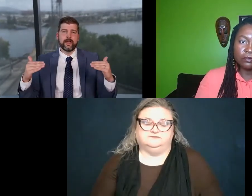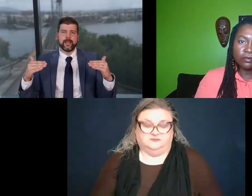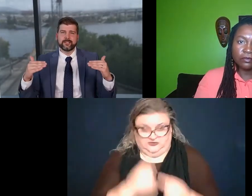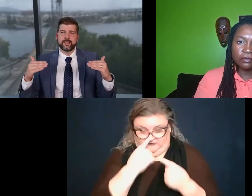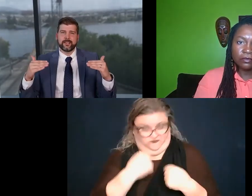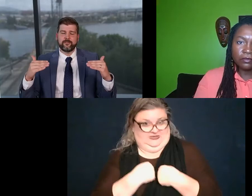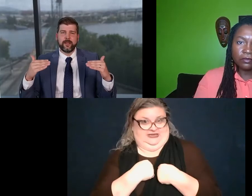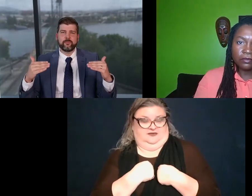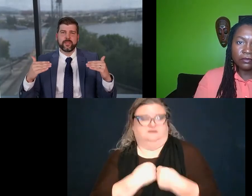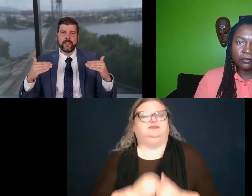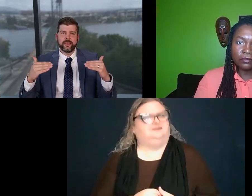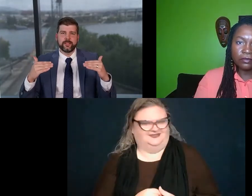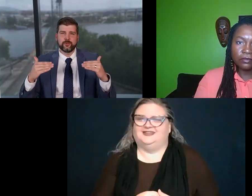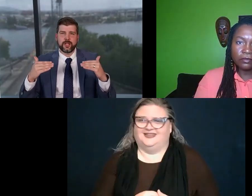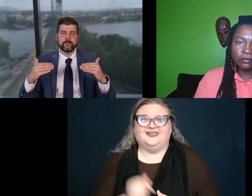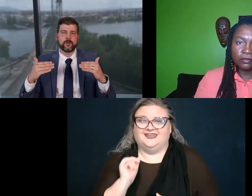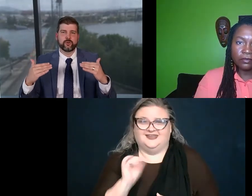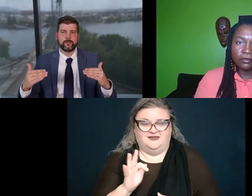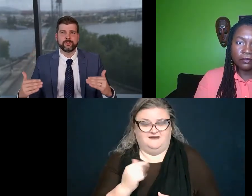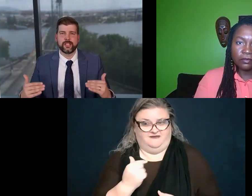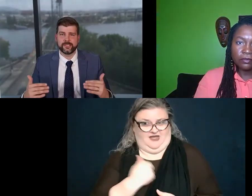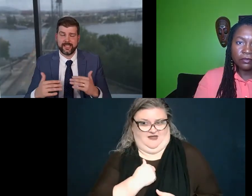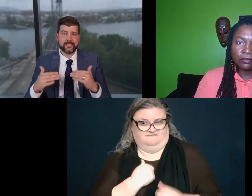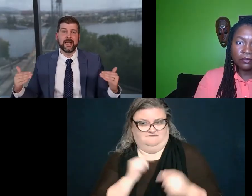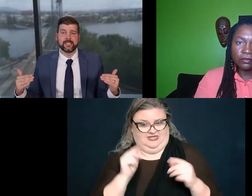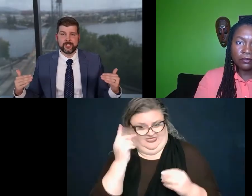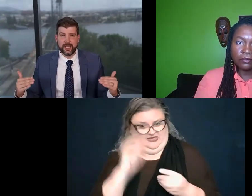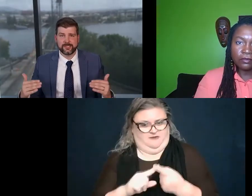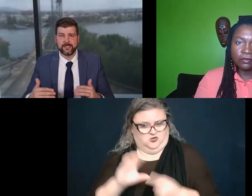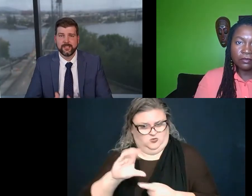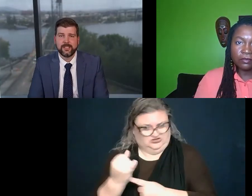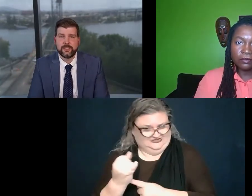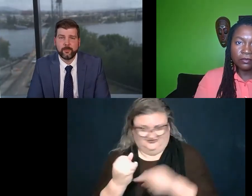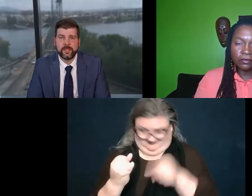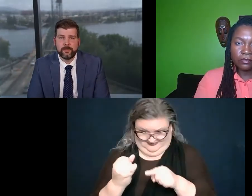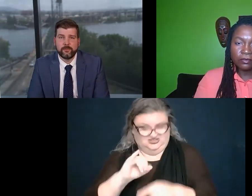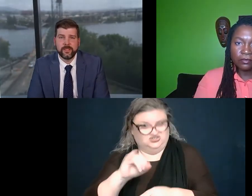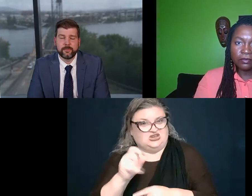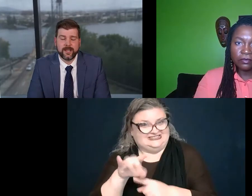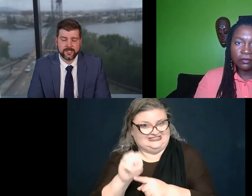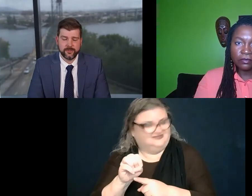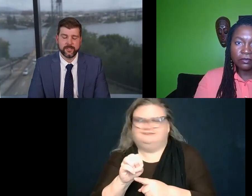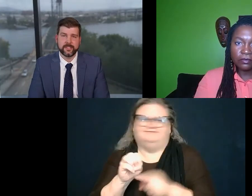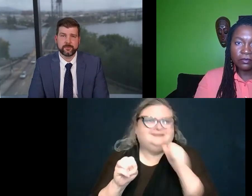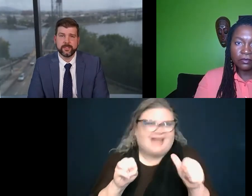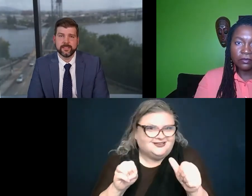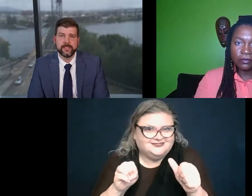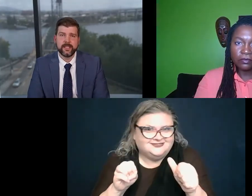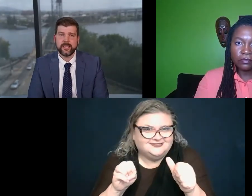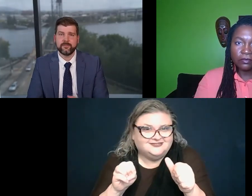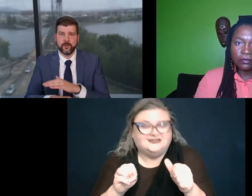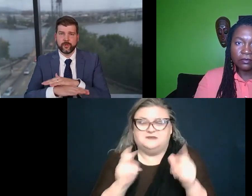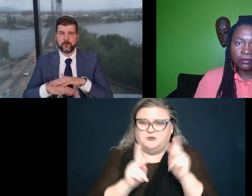right away, I was like, if I'm talking about criminal justice, that's unjust. You know, people being prosecuted